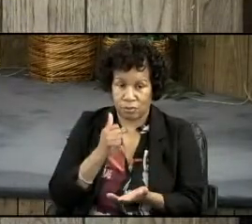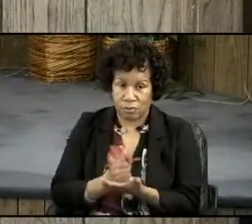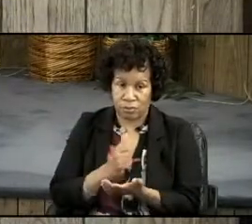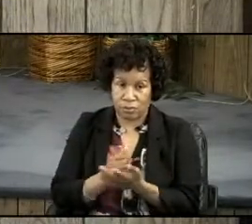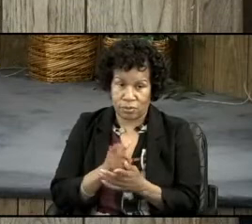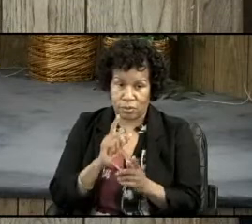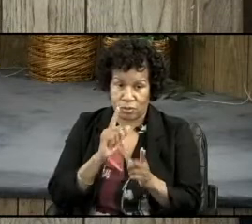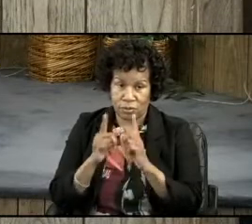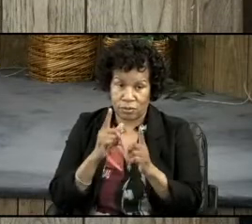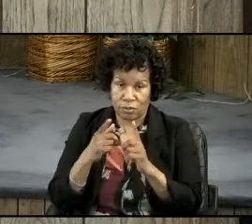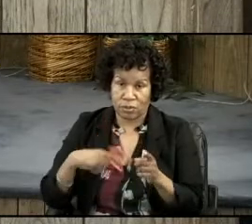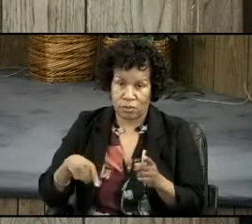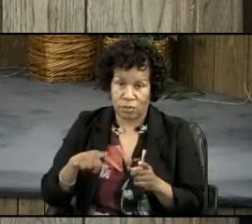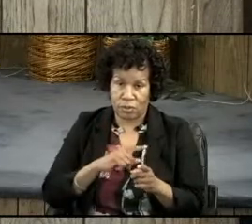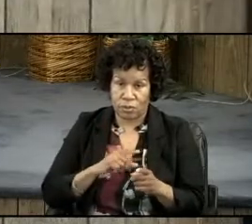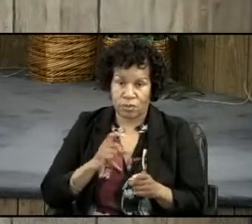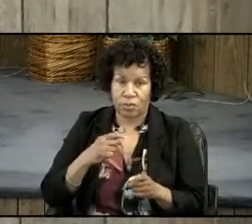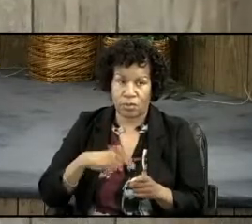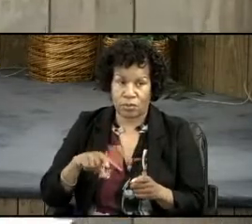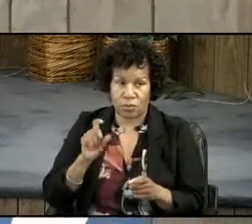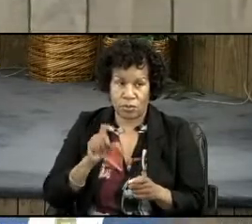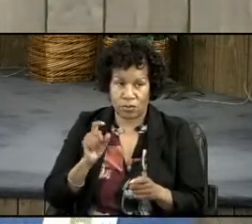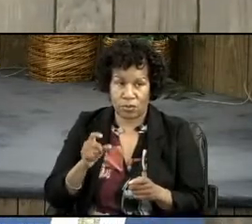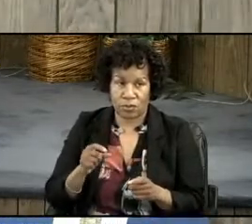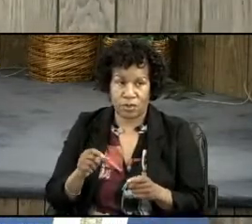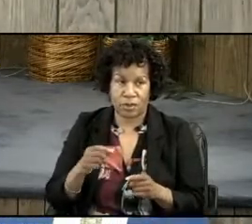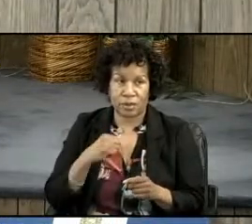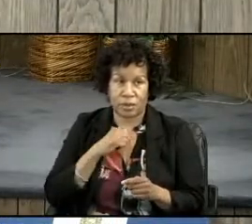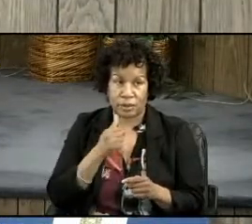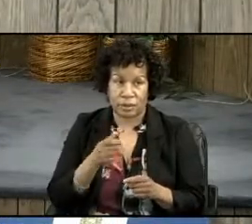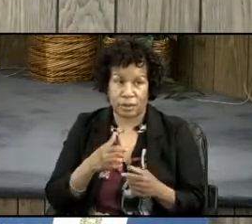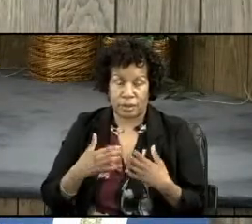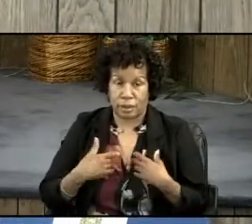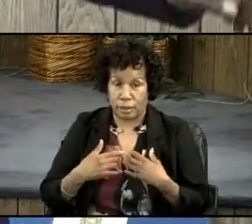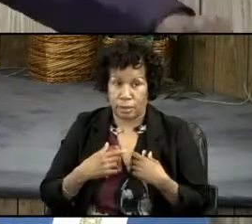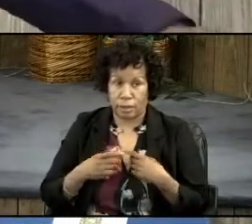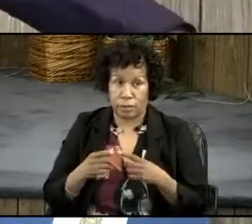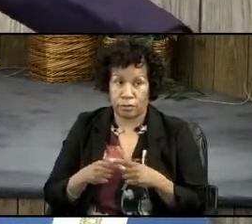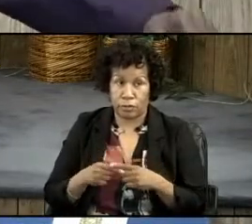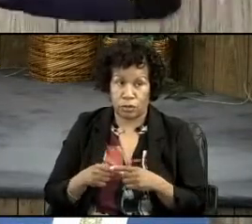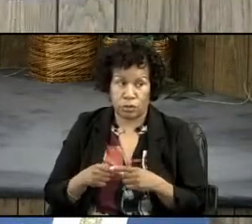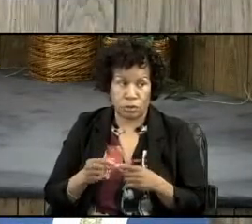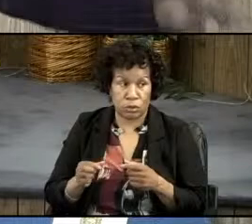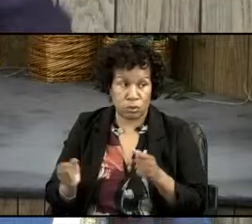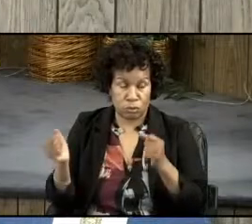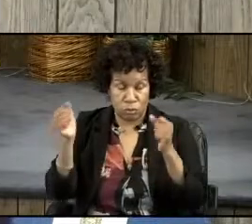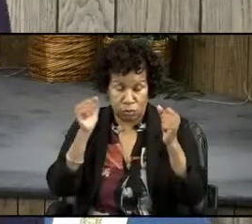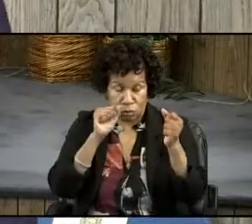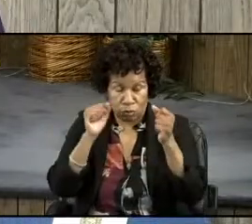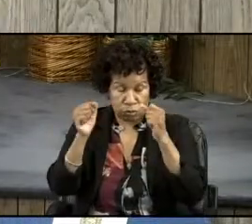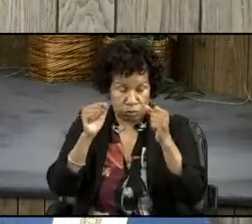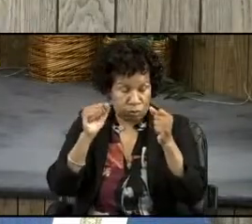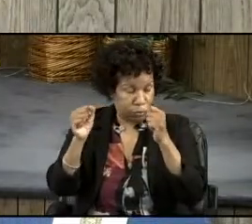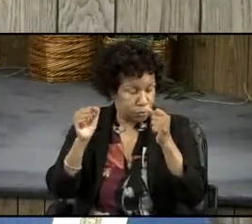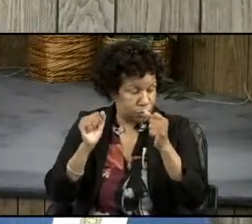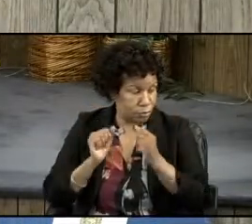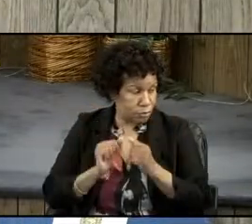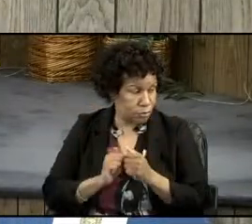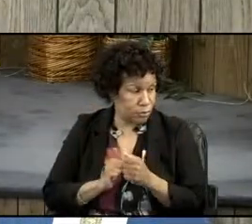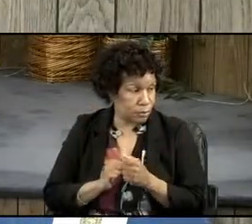you can't go to battle with a BB gun. You gotta have some rifles.